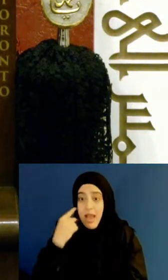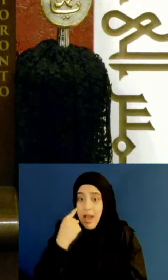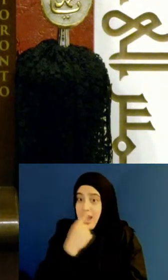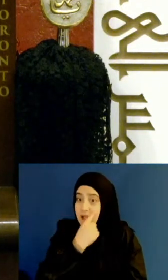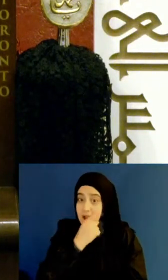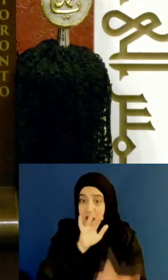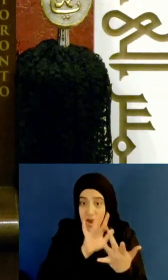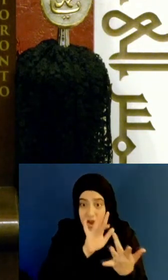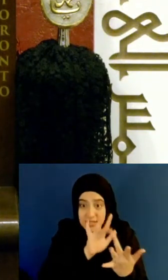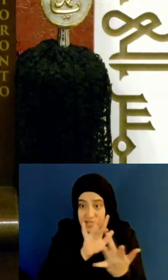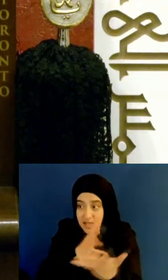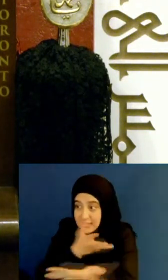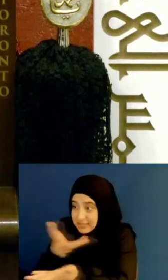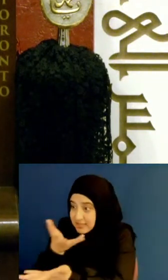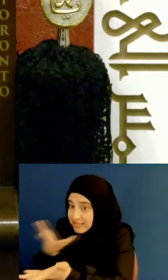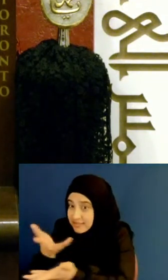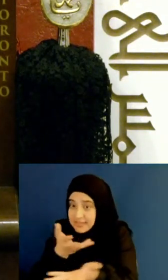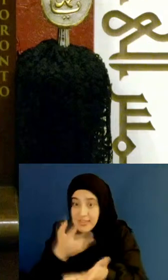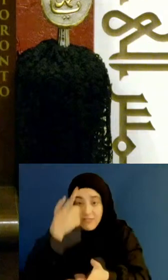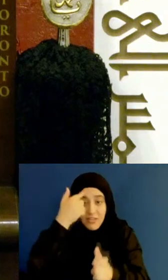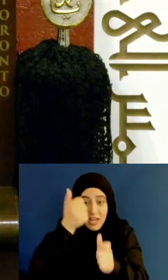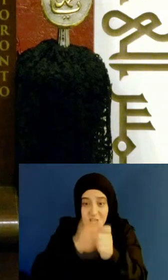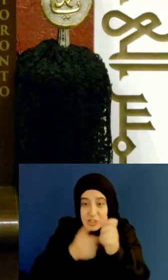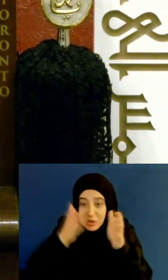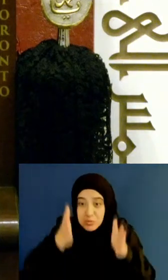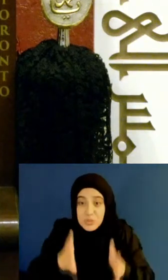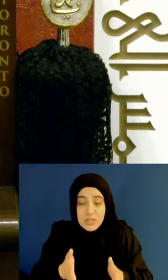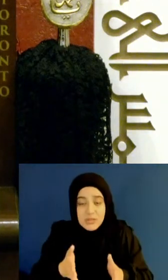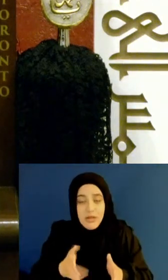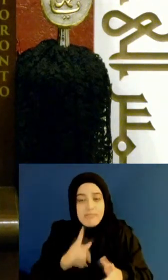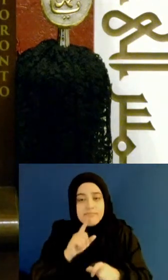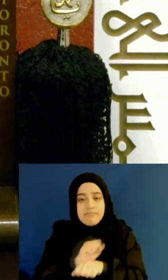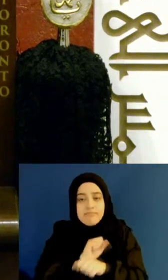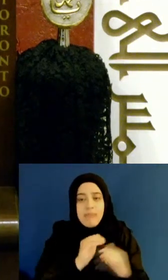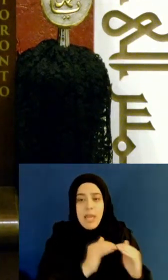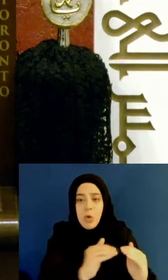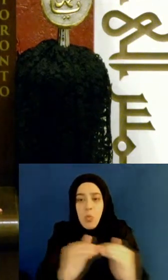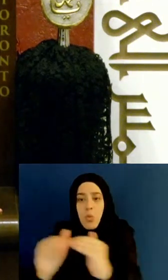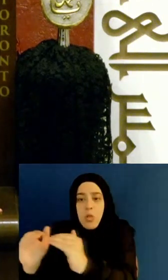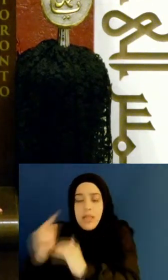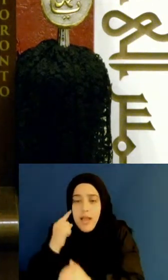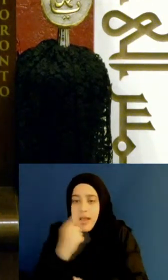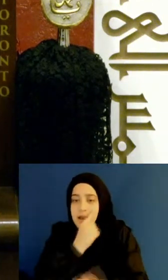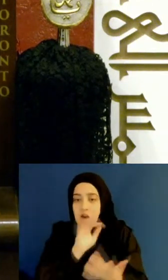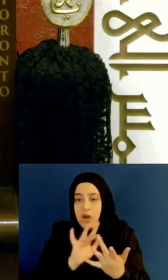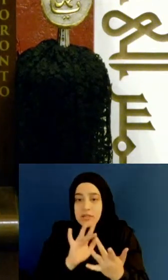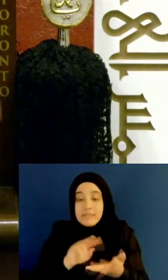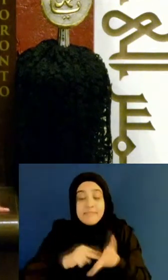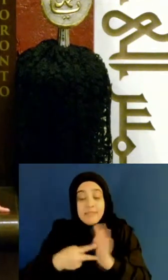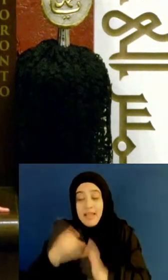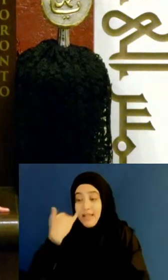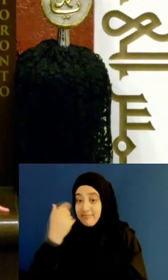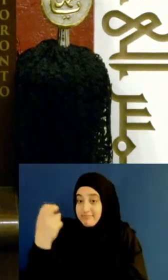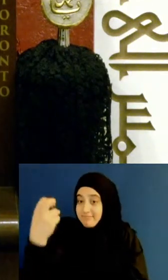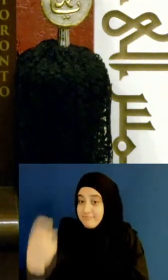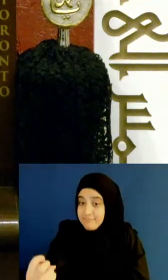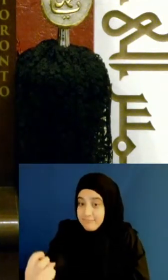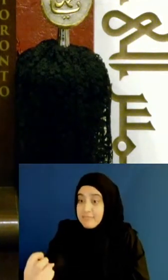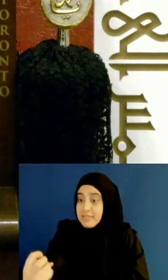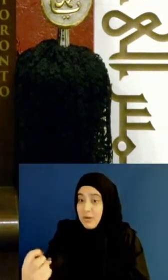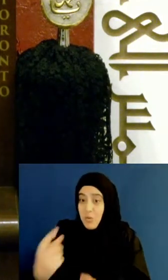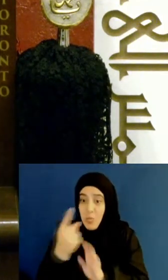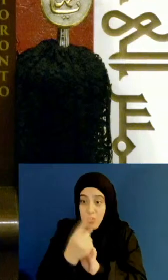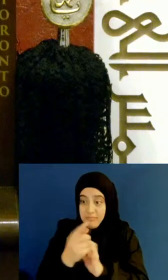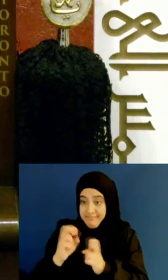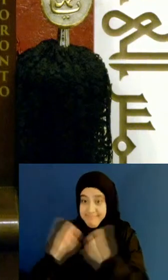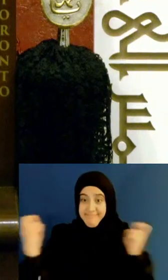that Rasulullah would have for each and every person was equal. Meaning if they sat for 1 hour and there were 60 people, each